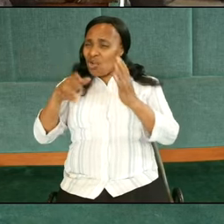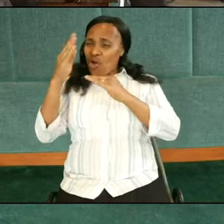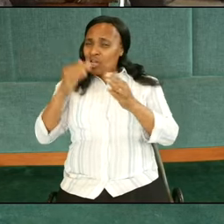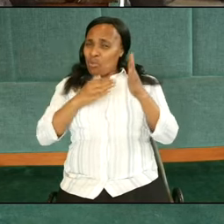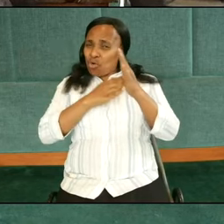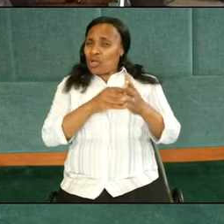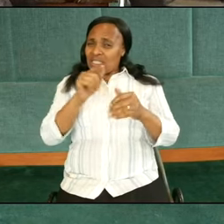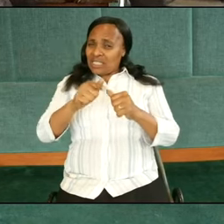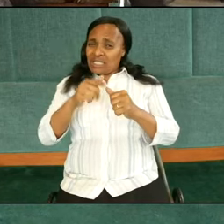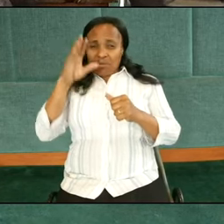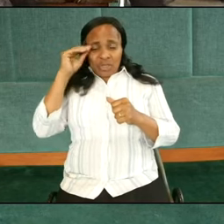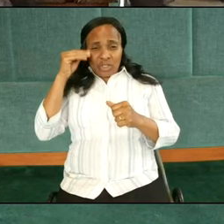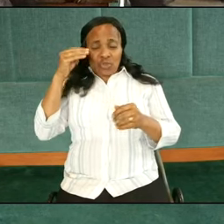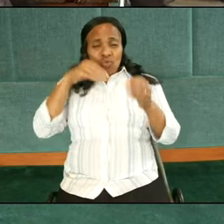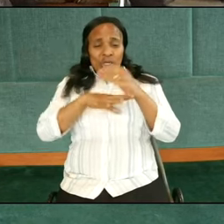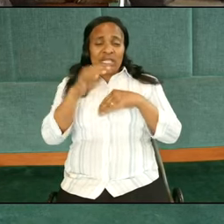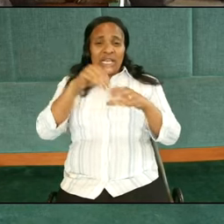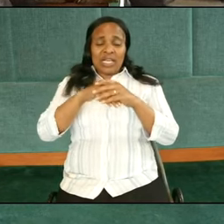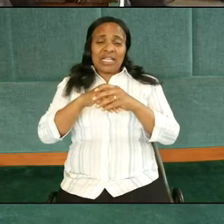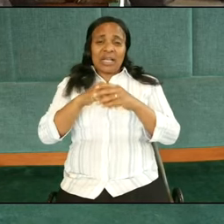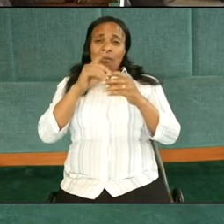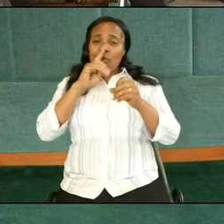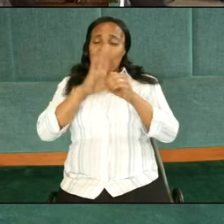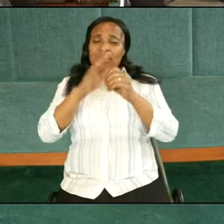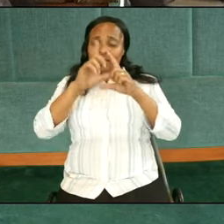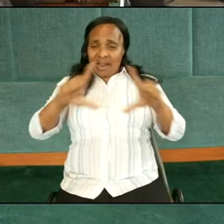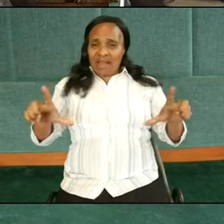Okay. Now here's where I contradict myself.